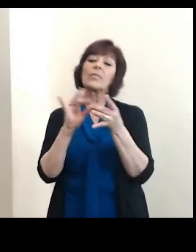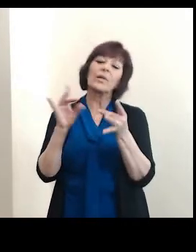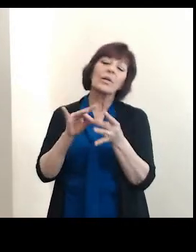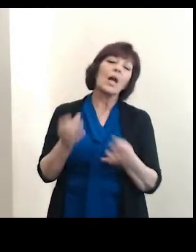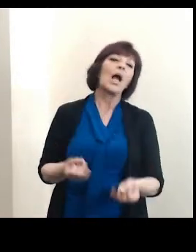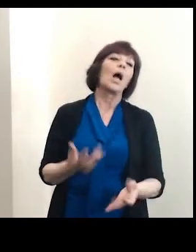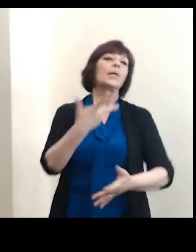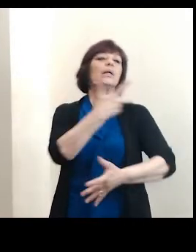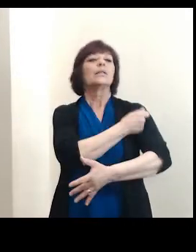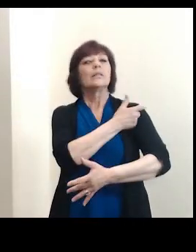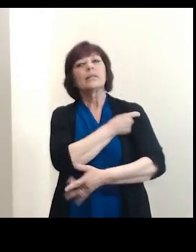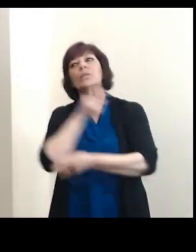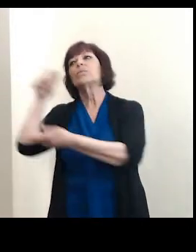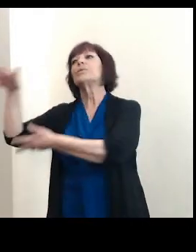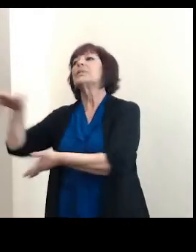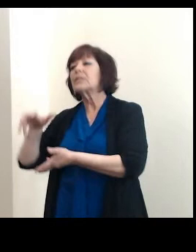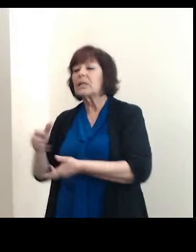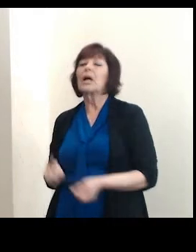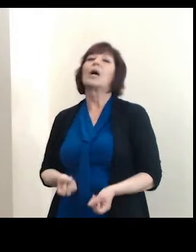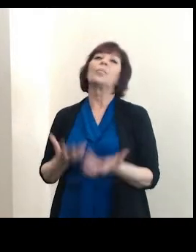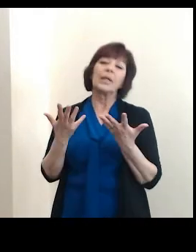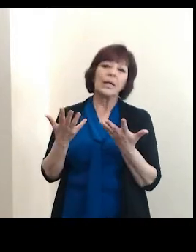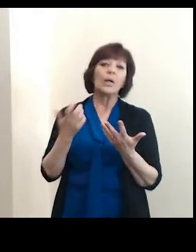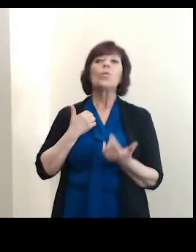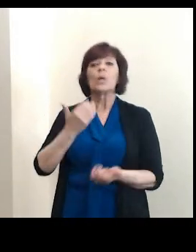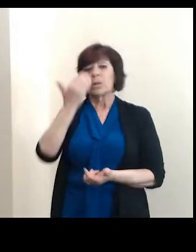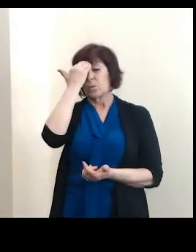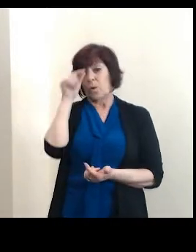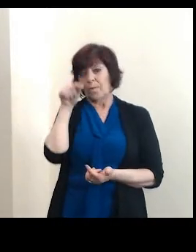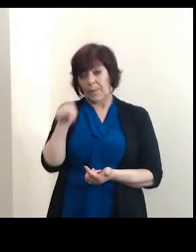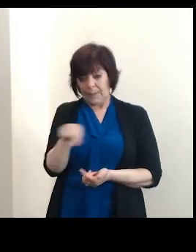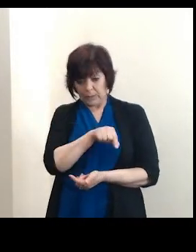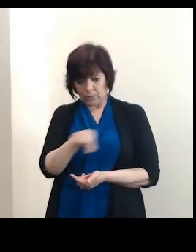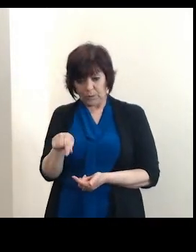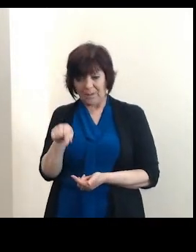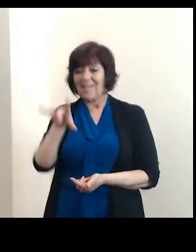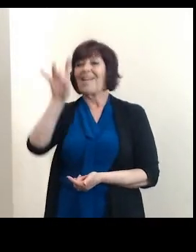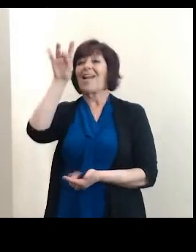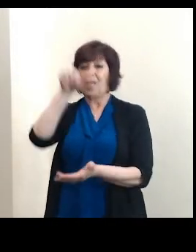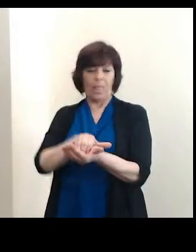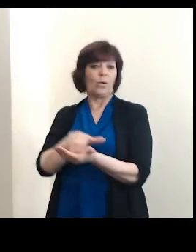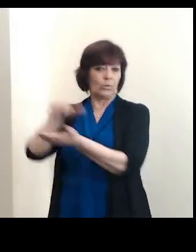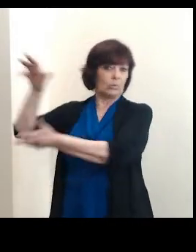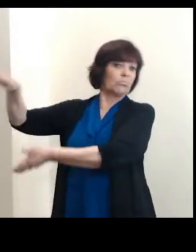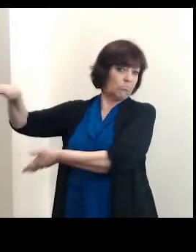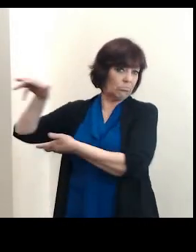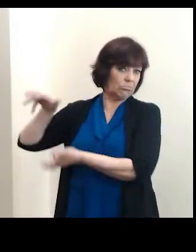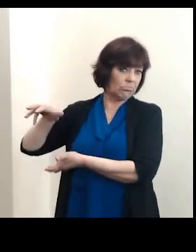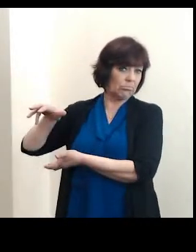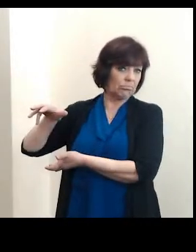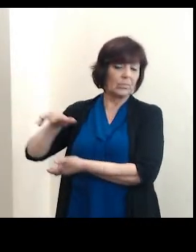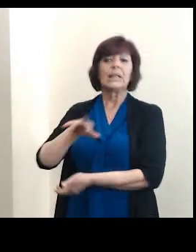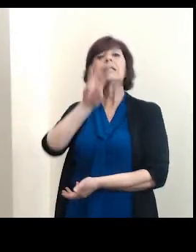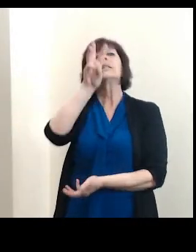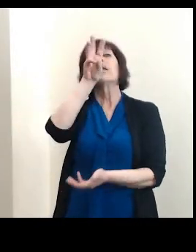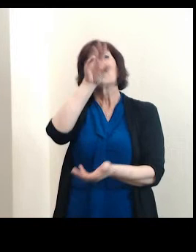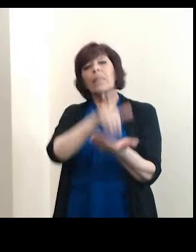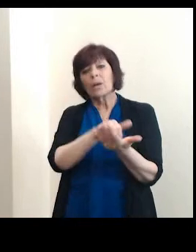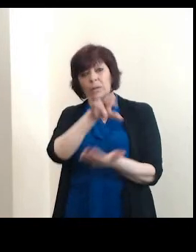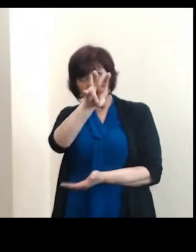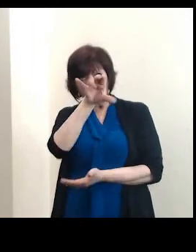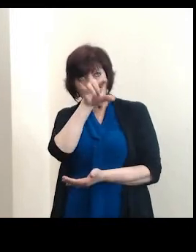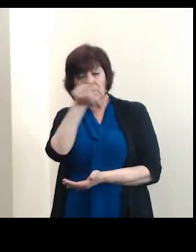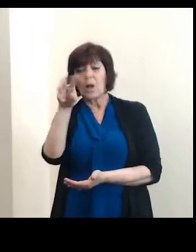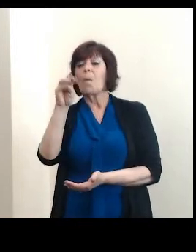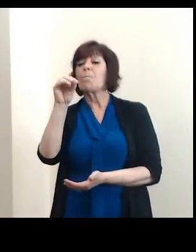how many doses we receive on a weekly basis. We know for this upcoming week we're going to get 8,000 doses, 6,700 of the Moderna.